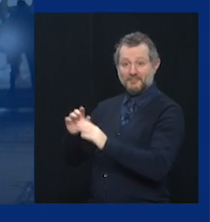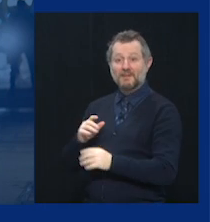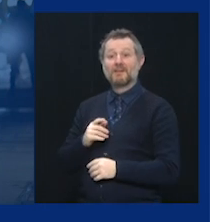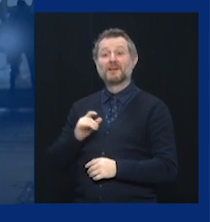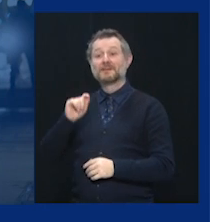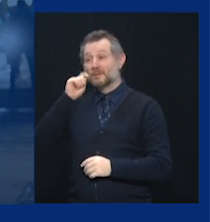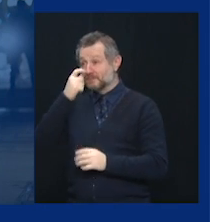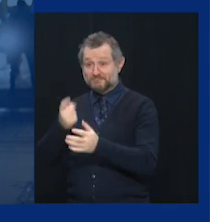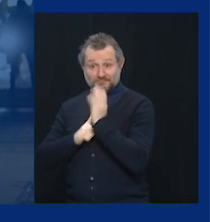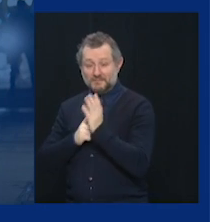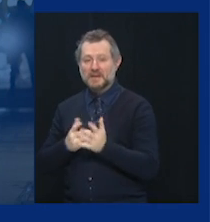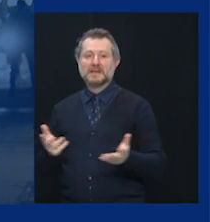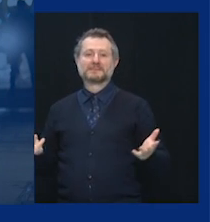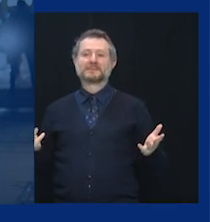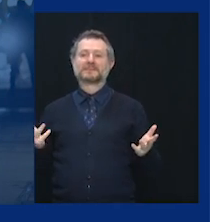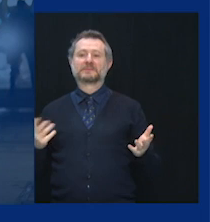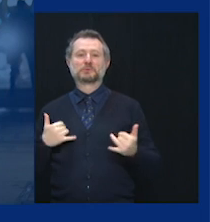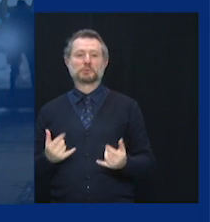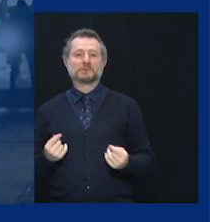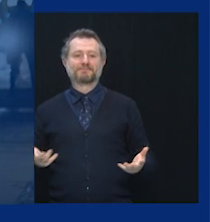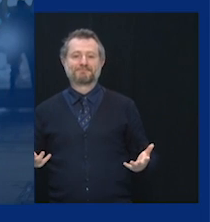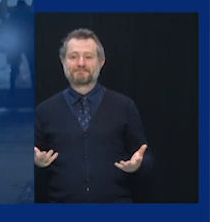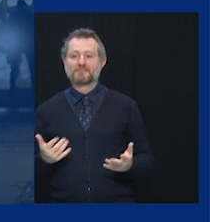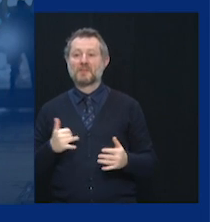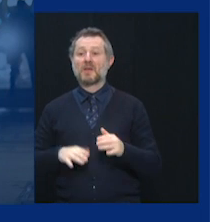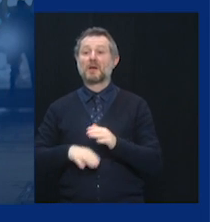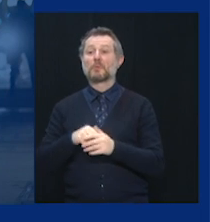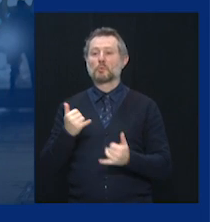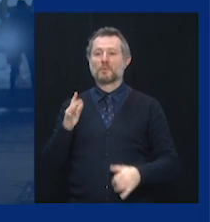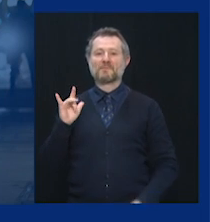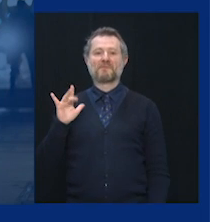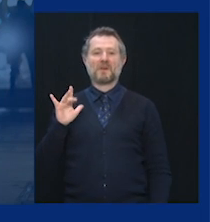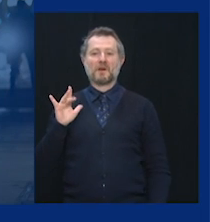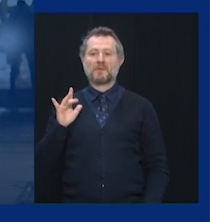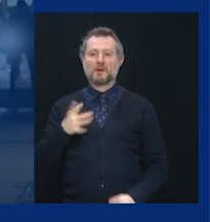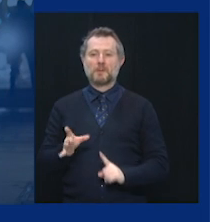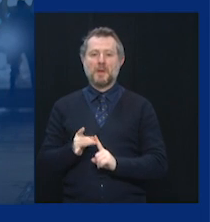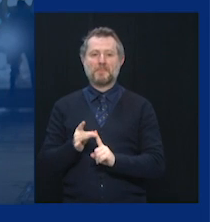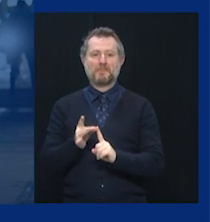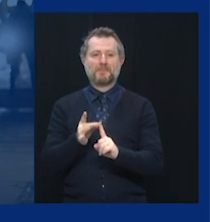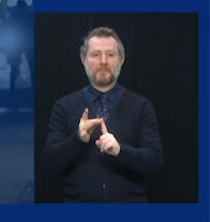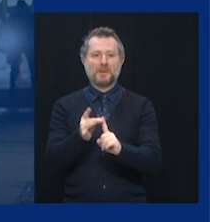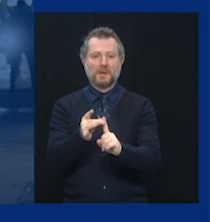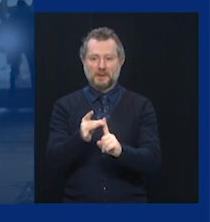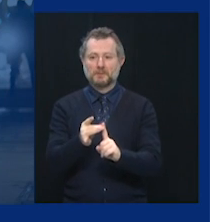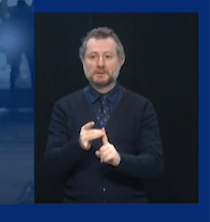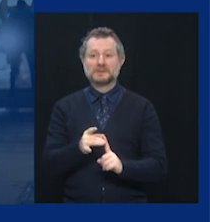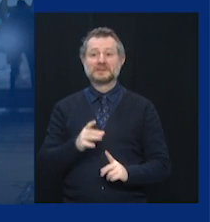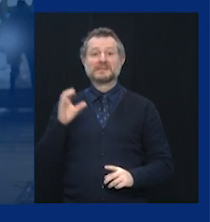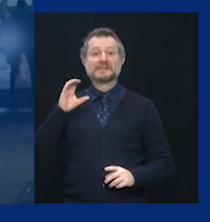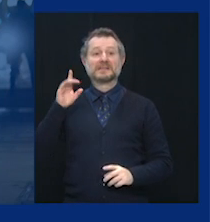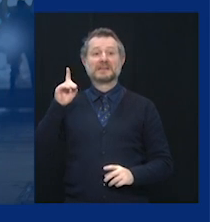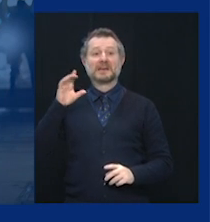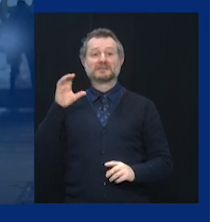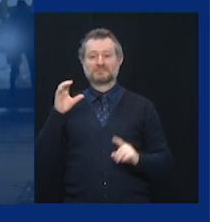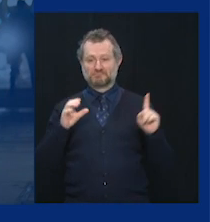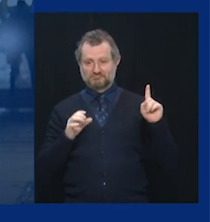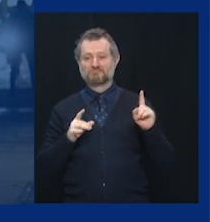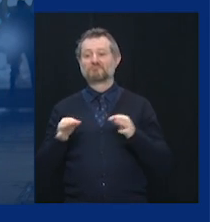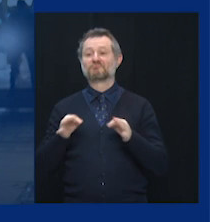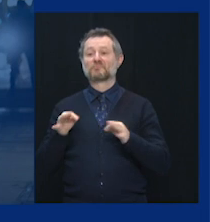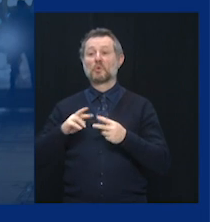we are. We're up to 25 cases in New York. CDC has said the UK strain is going to